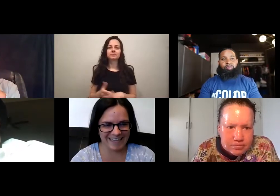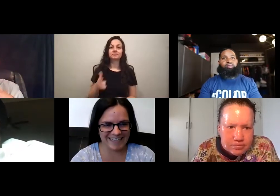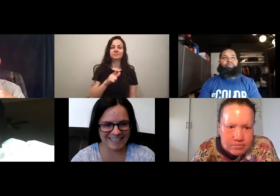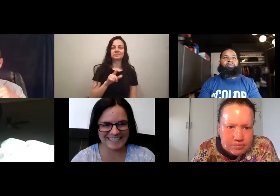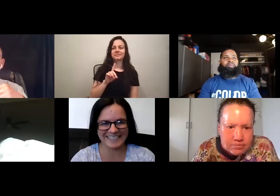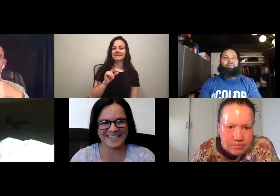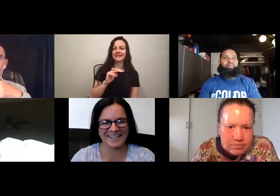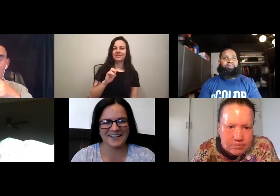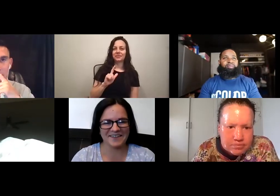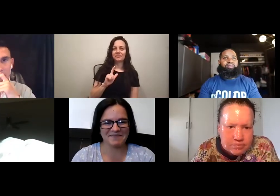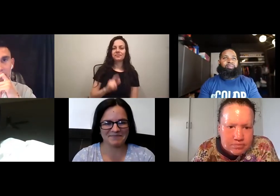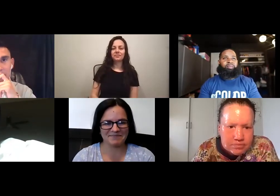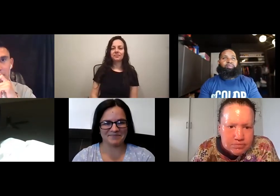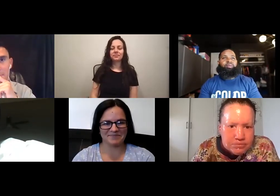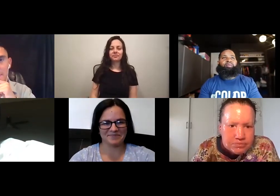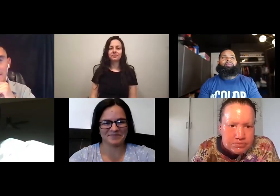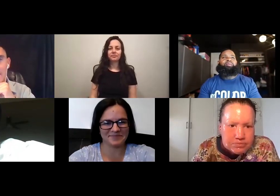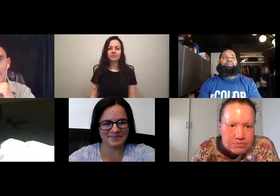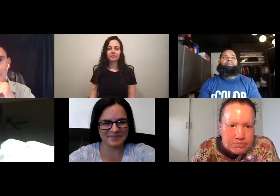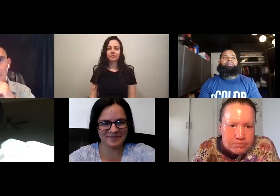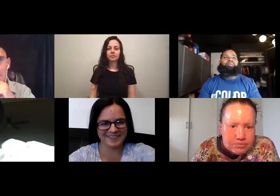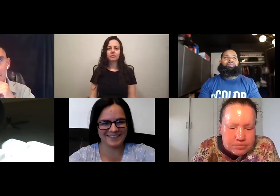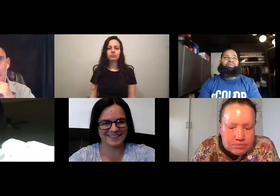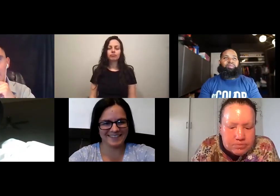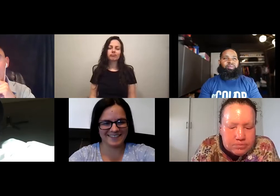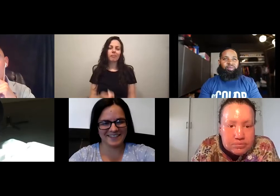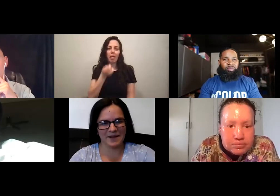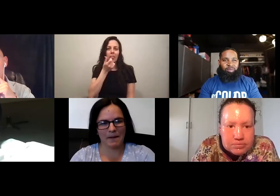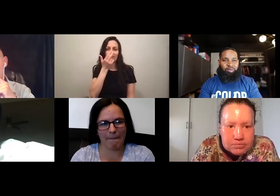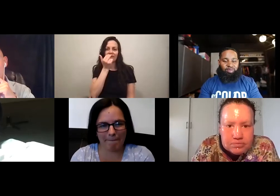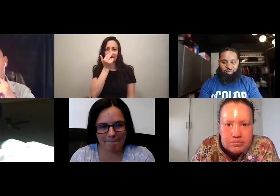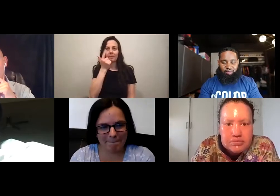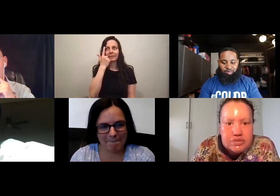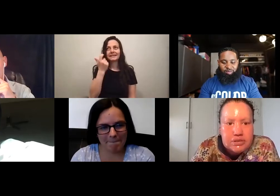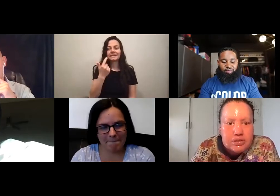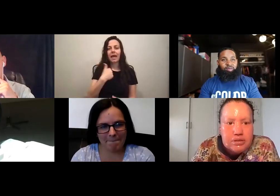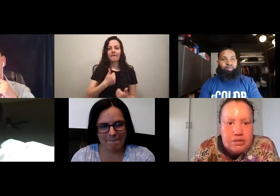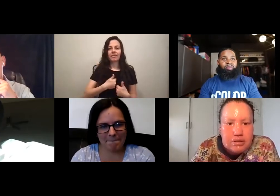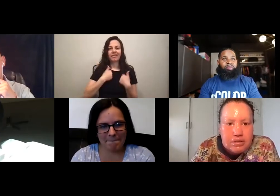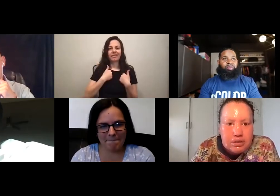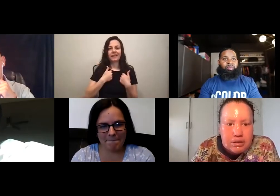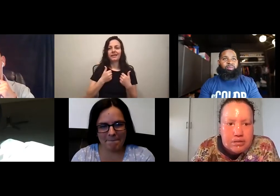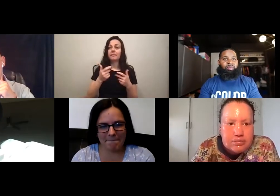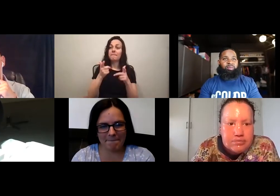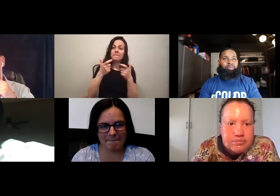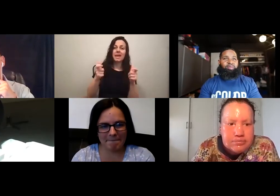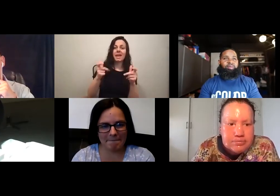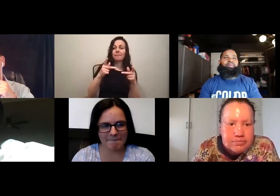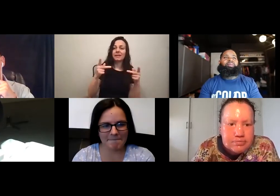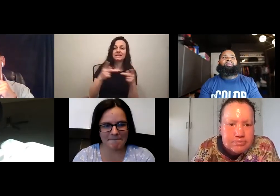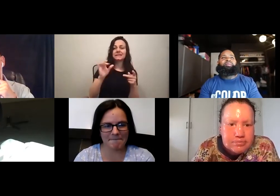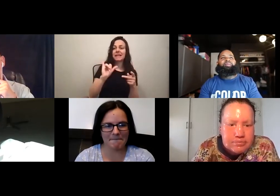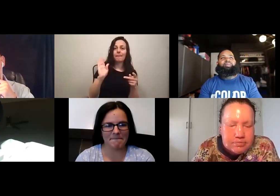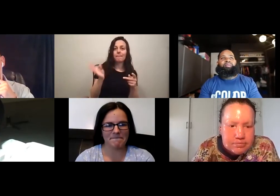Well, this is Daniel. You know, this is kind of funny because I've lived in places as big as Baltimore or the suburbs